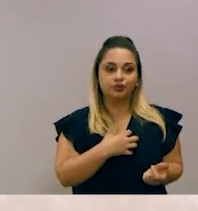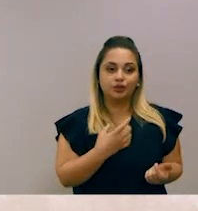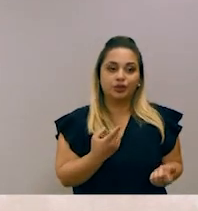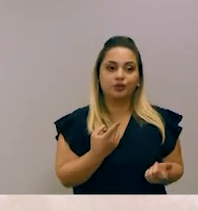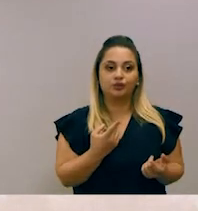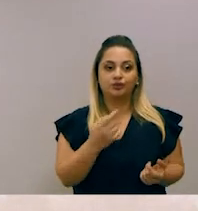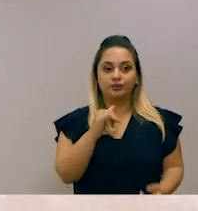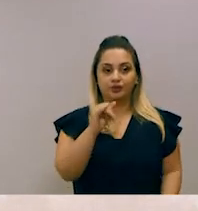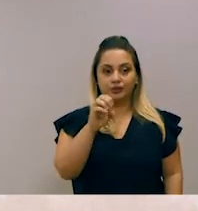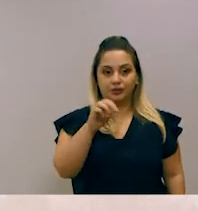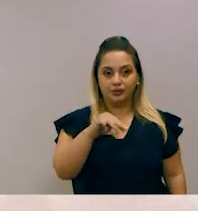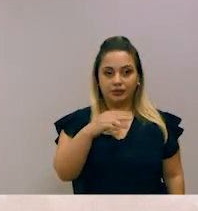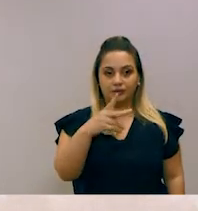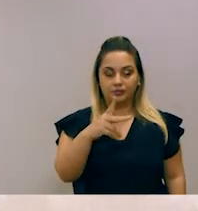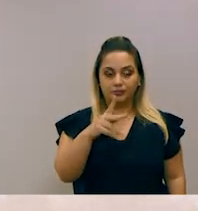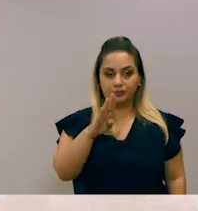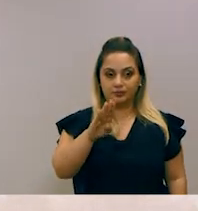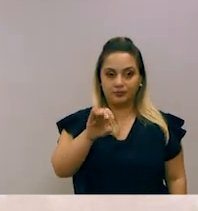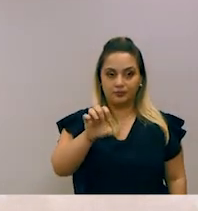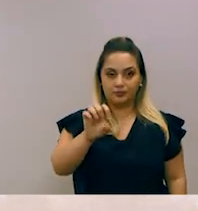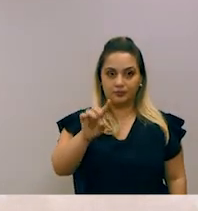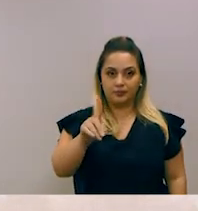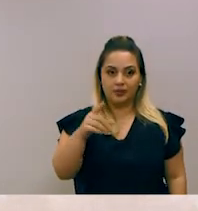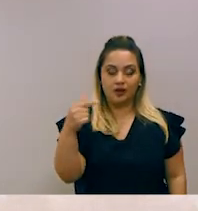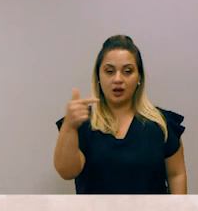output of the embedding models.